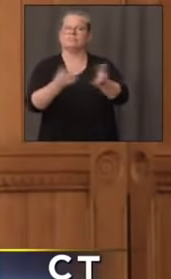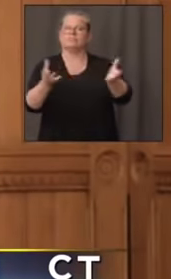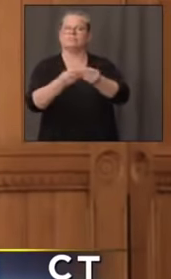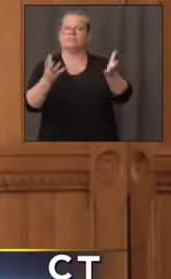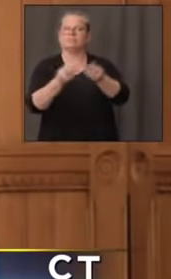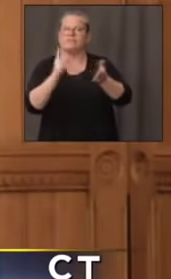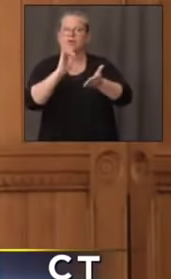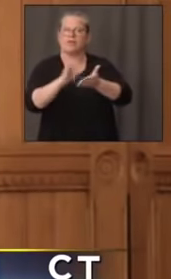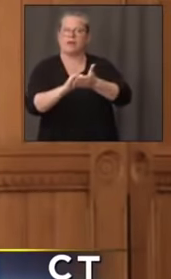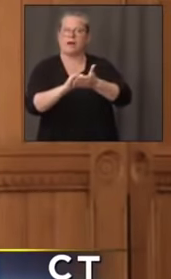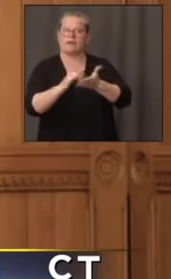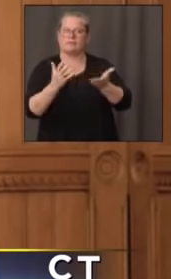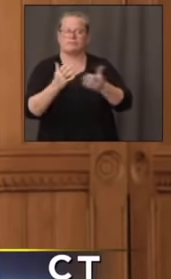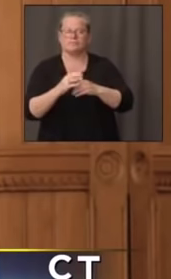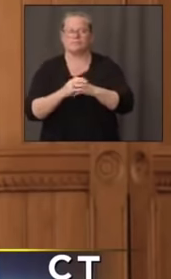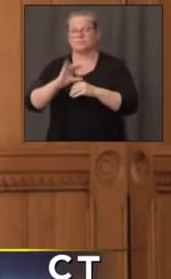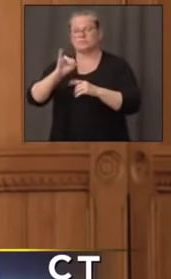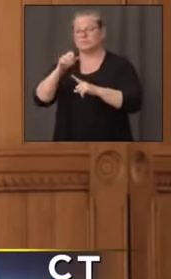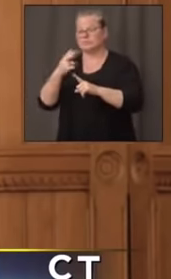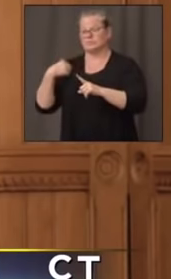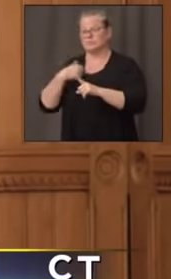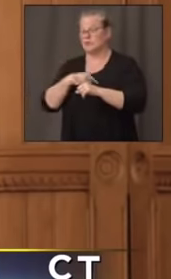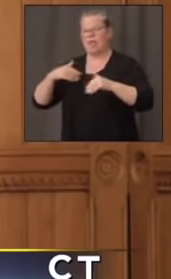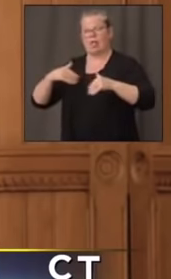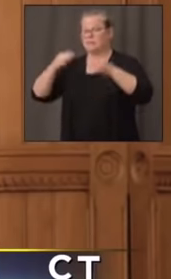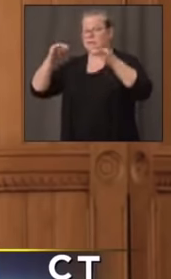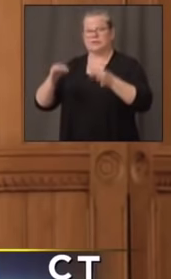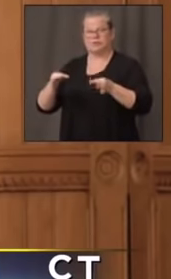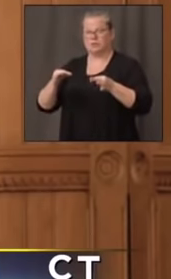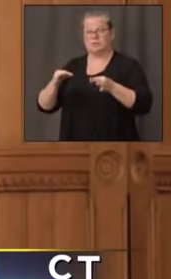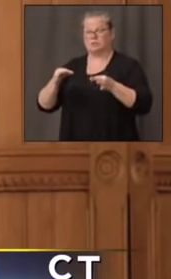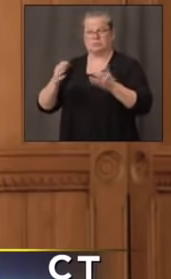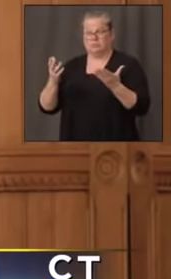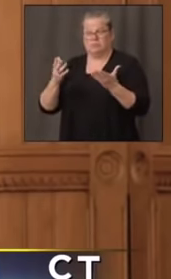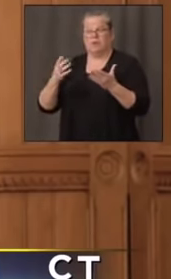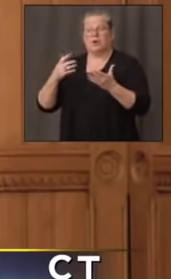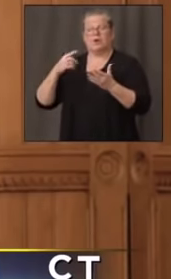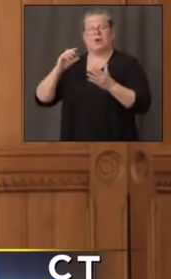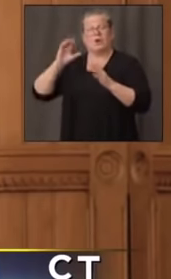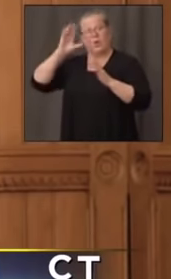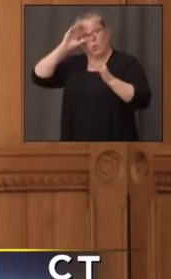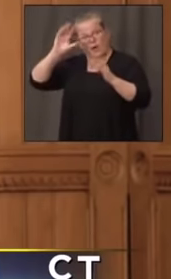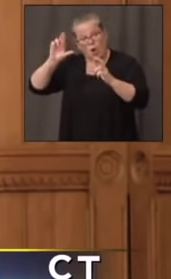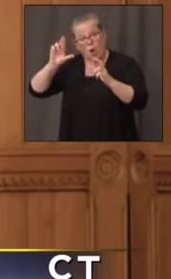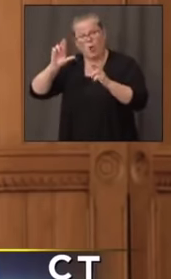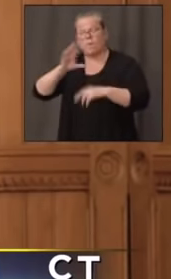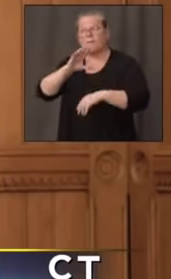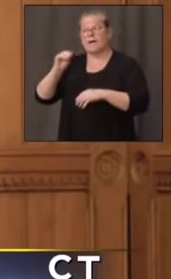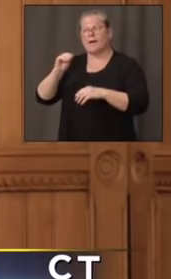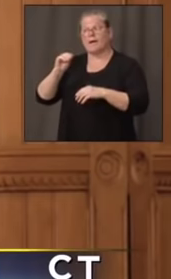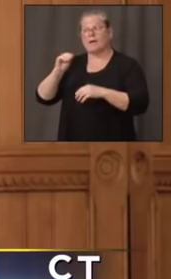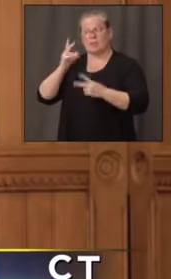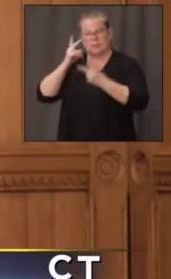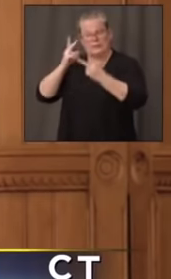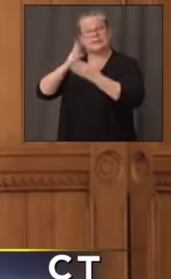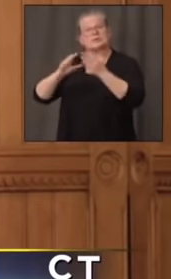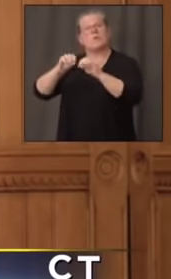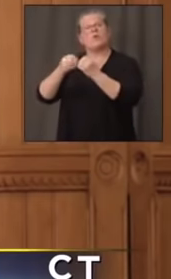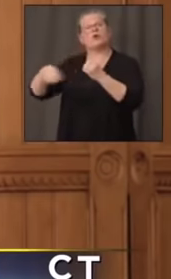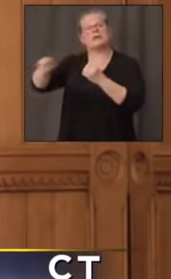certainly hoping and seeing that many of the organizations that we have been helping to backstop have become more self-sufficient